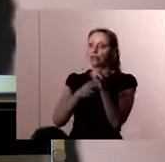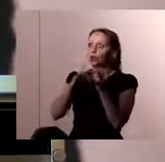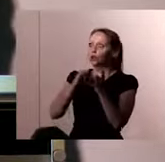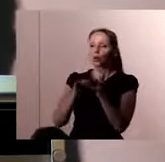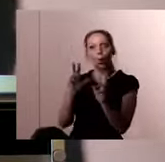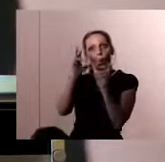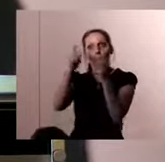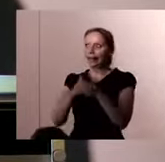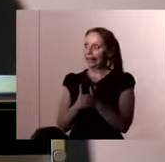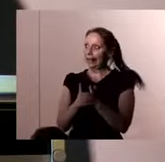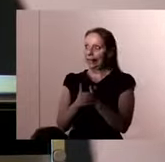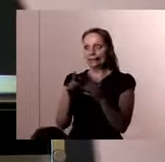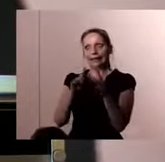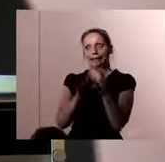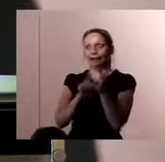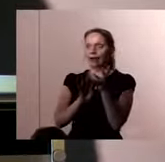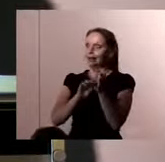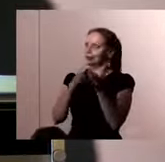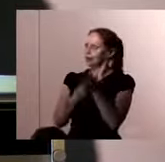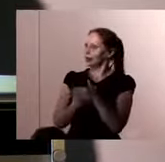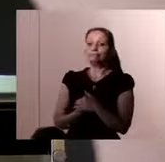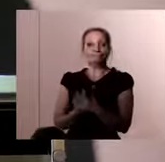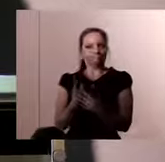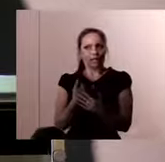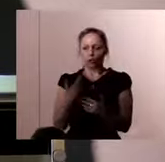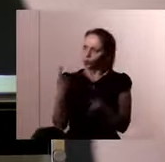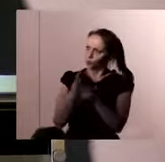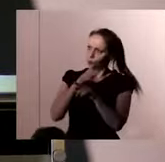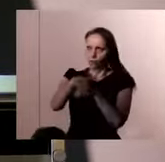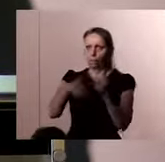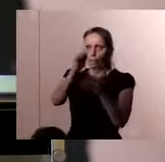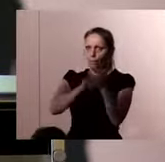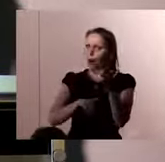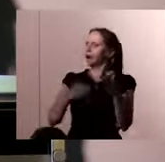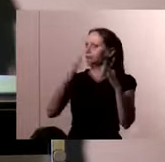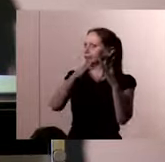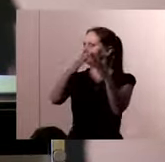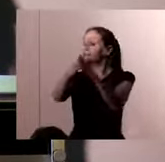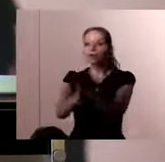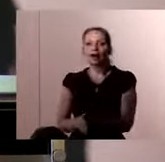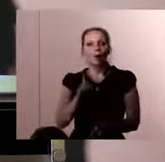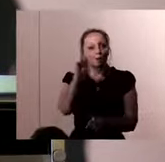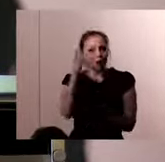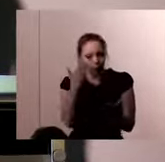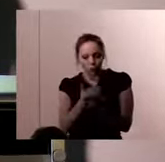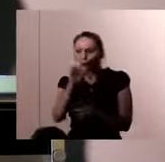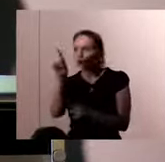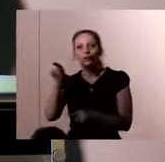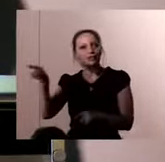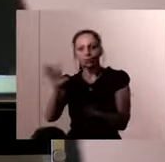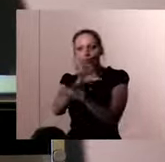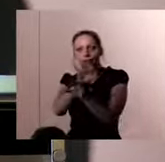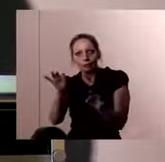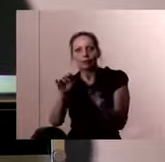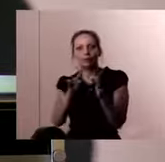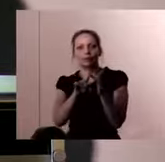keen local property investor, and she spoke to them about buying property. It turned out she was not, in fact, a property investor at all.